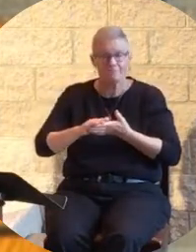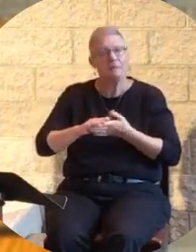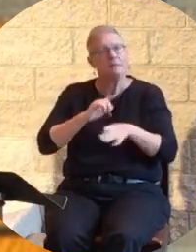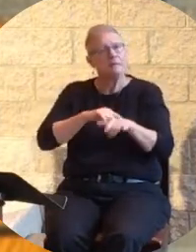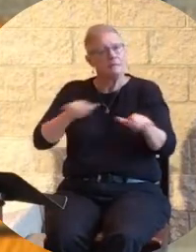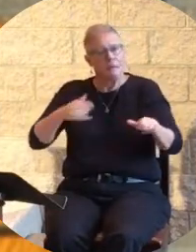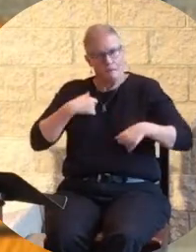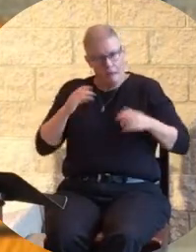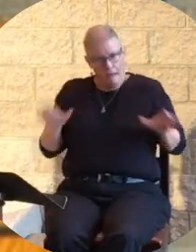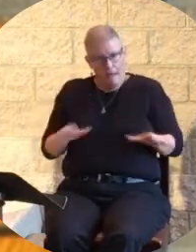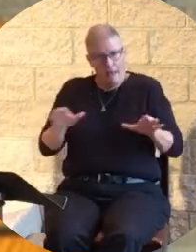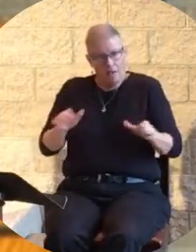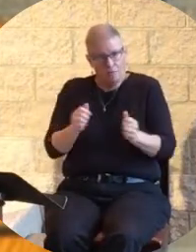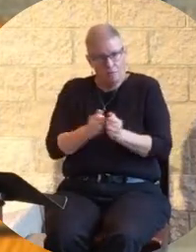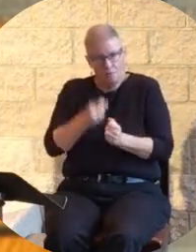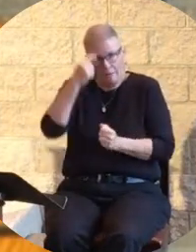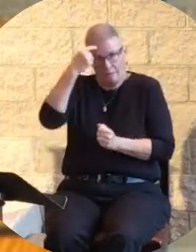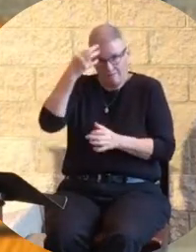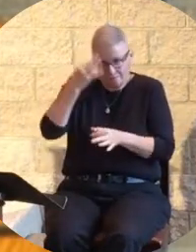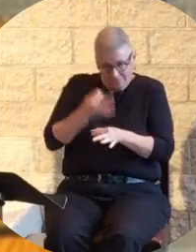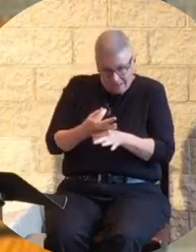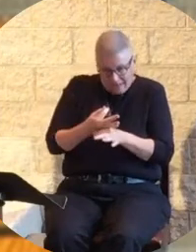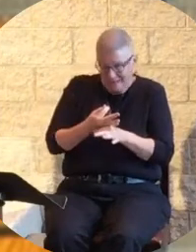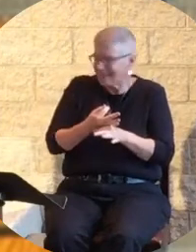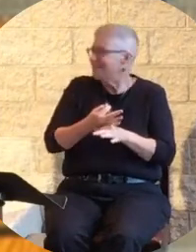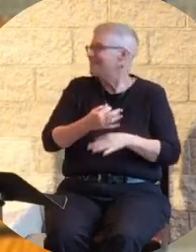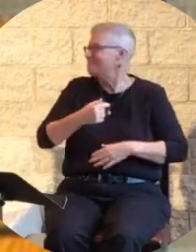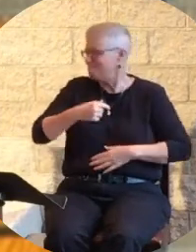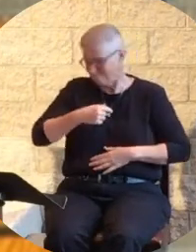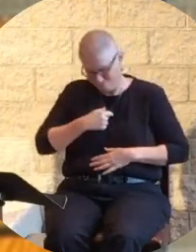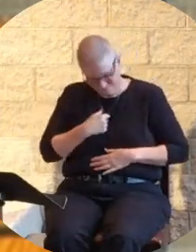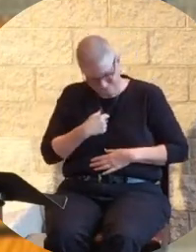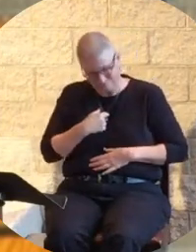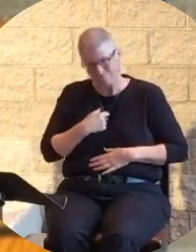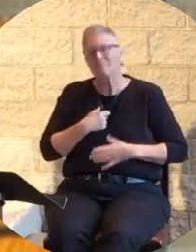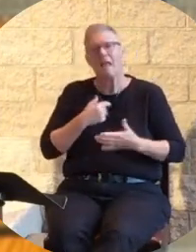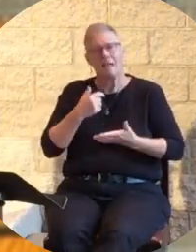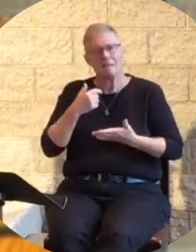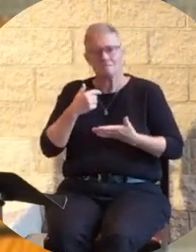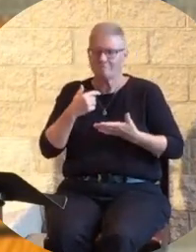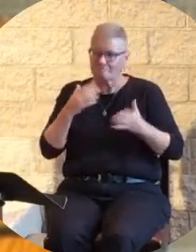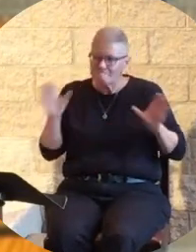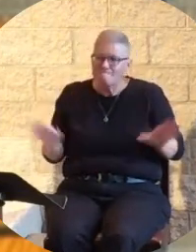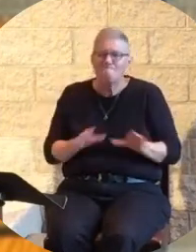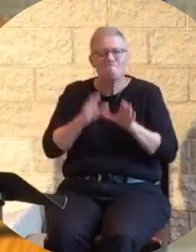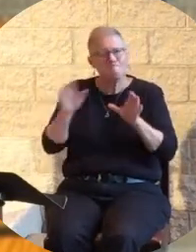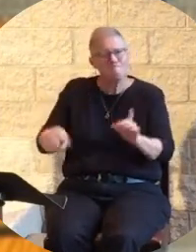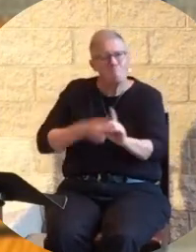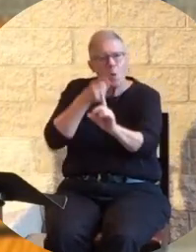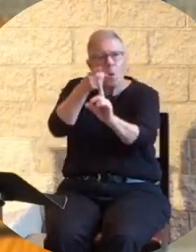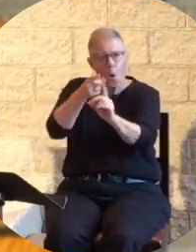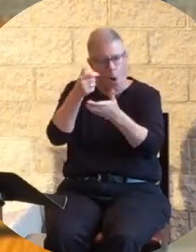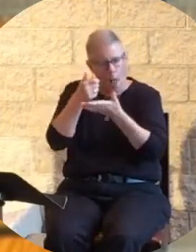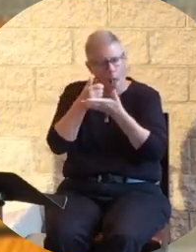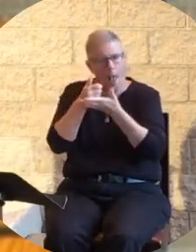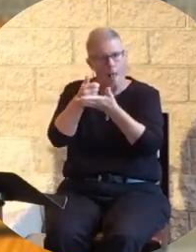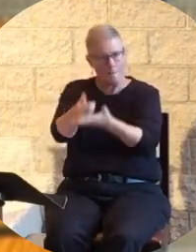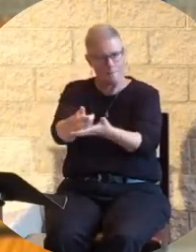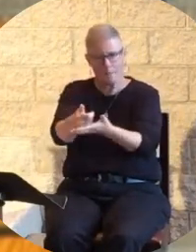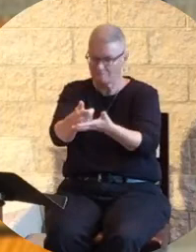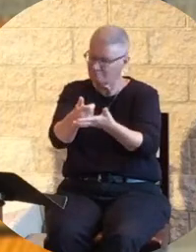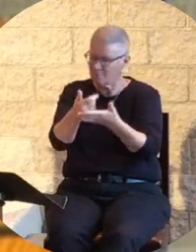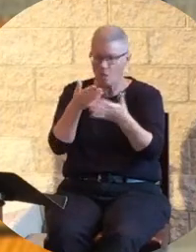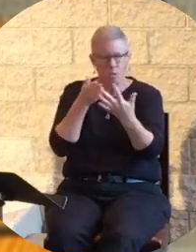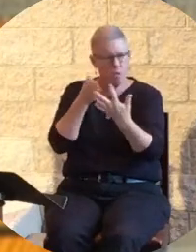deep, lasting strength and fortitude that help me surmount any challenges. Inspired by my